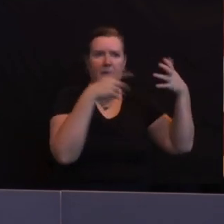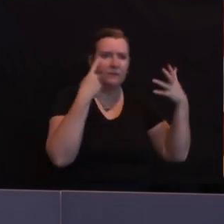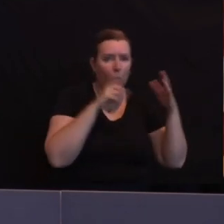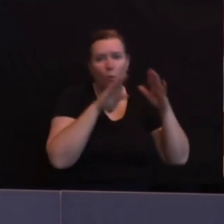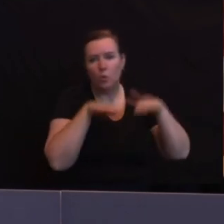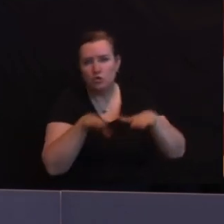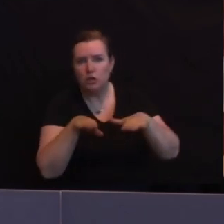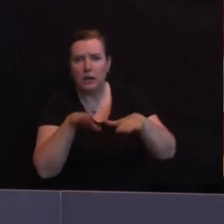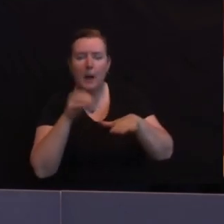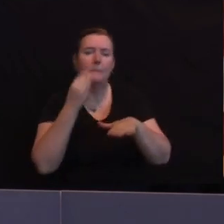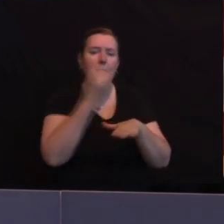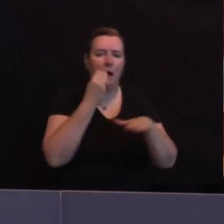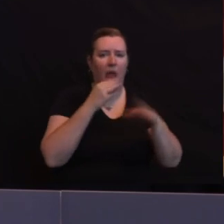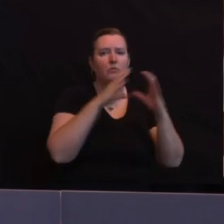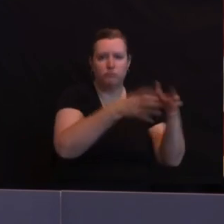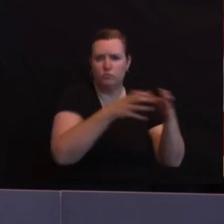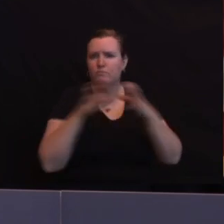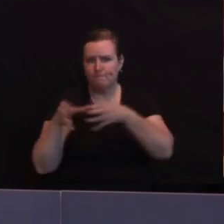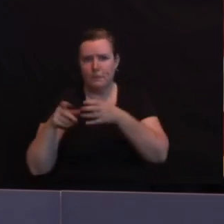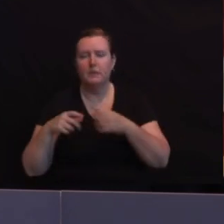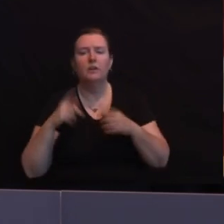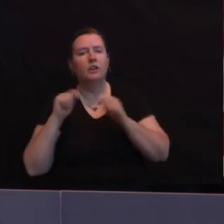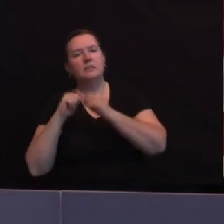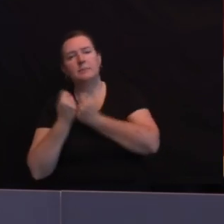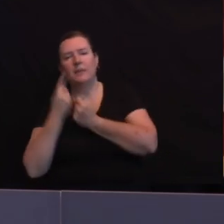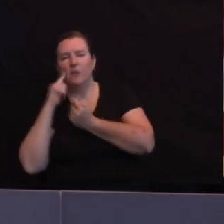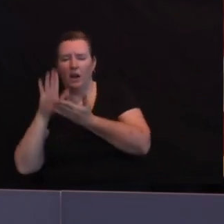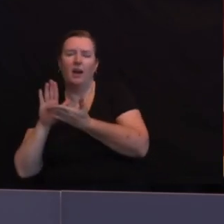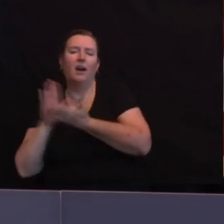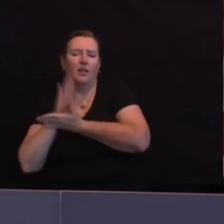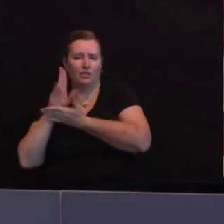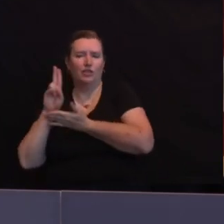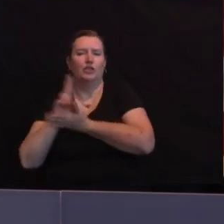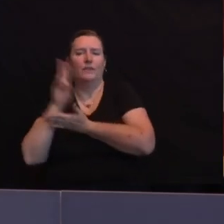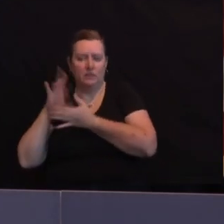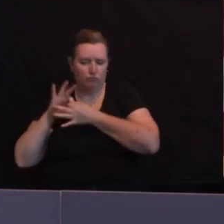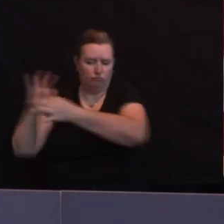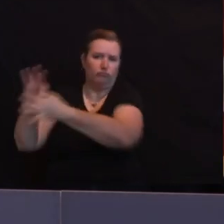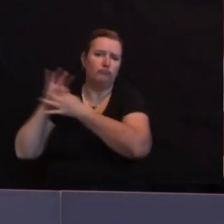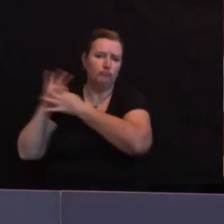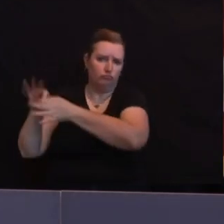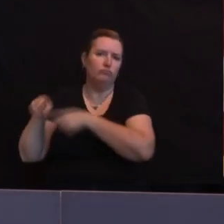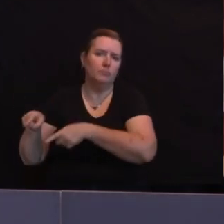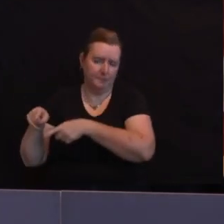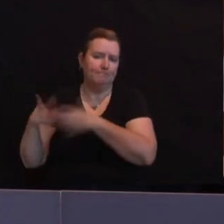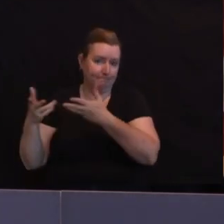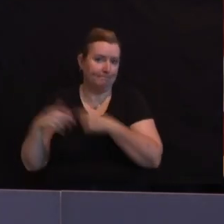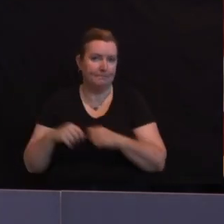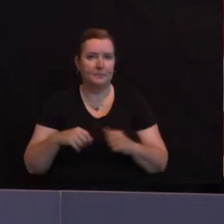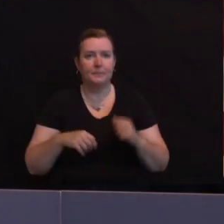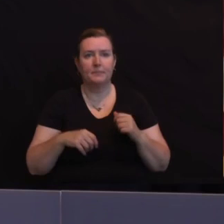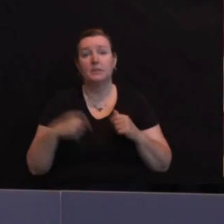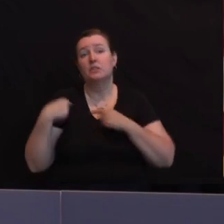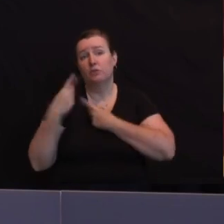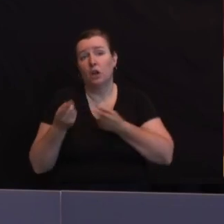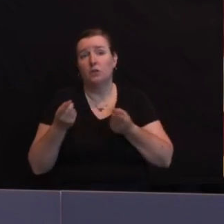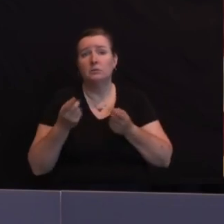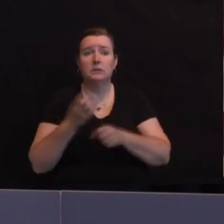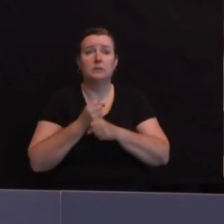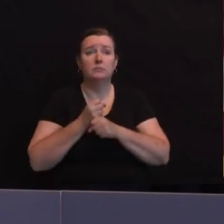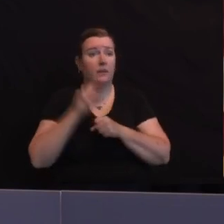for colleges and universities to work closely with the local health departments. We have received our first shipment